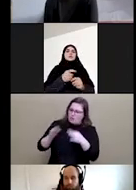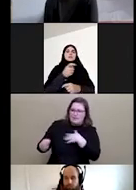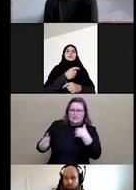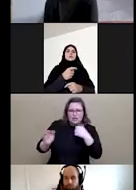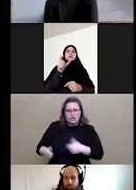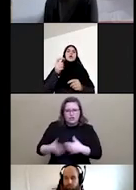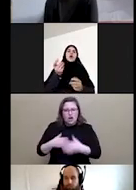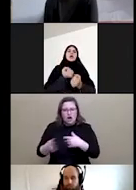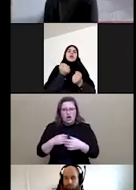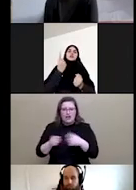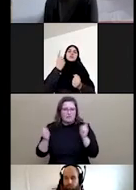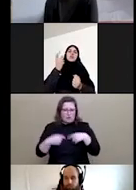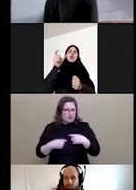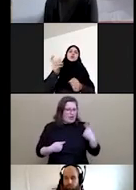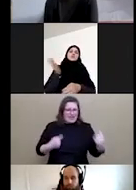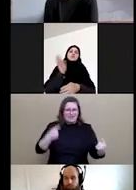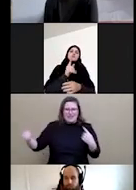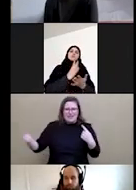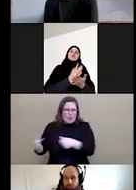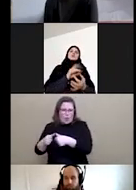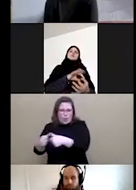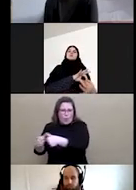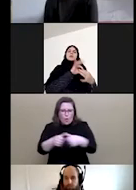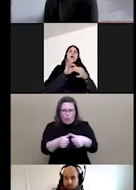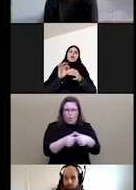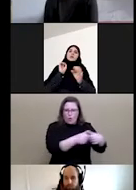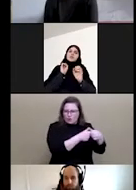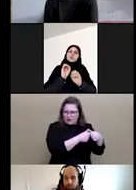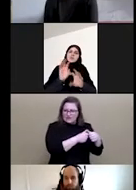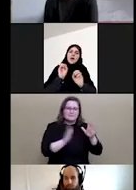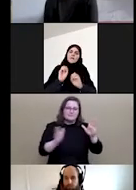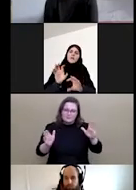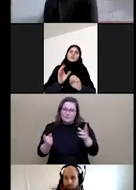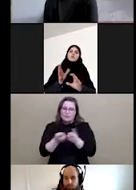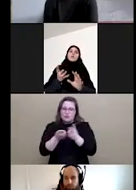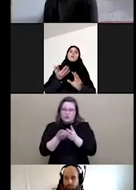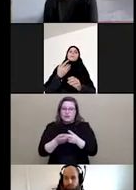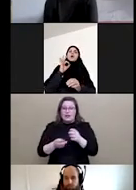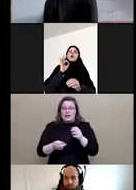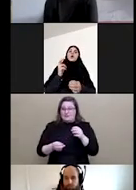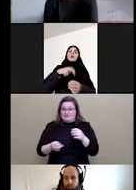proper disability inclusion. So in lieu of this